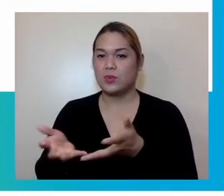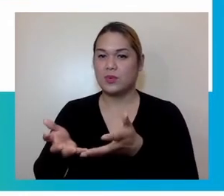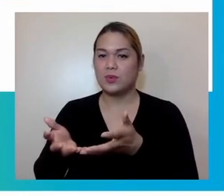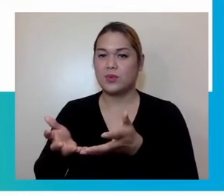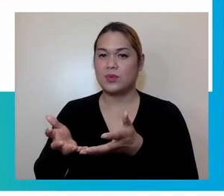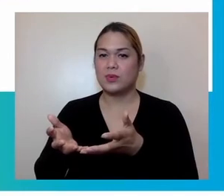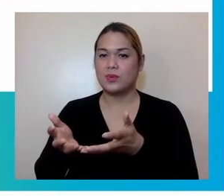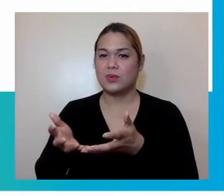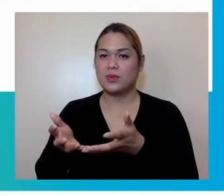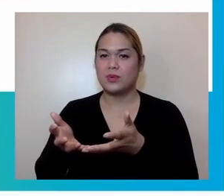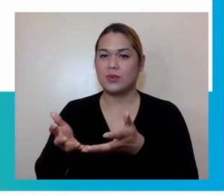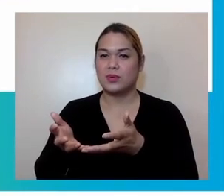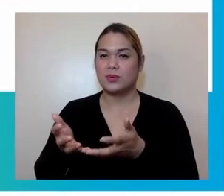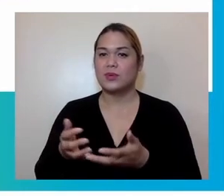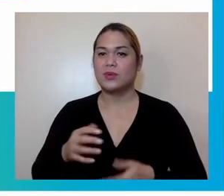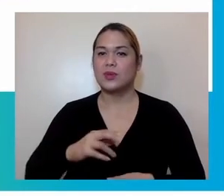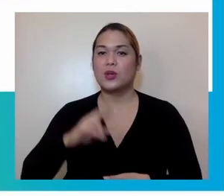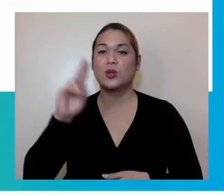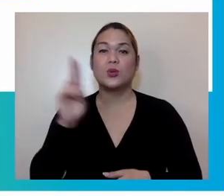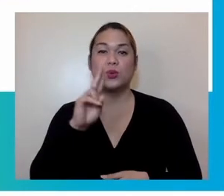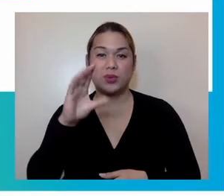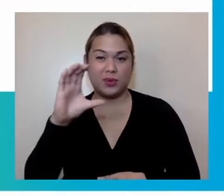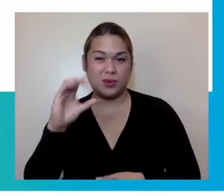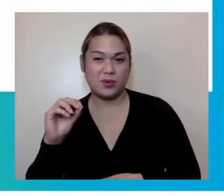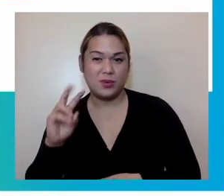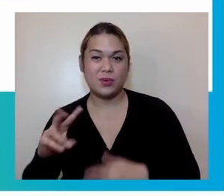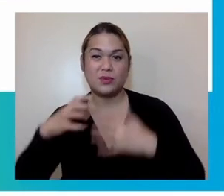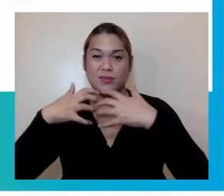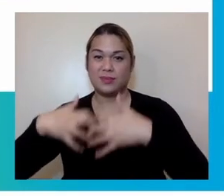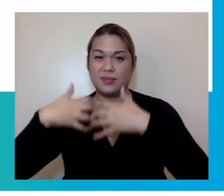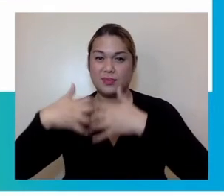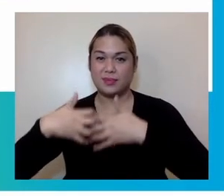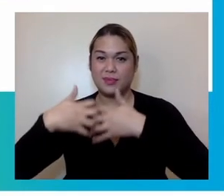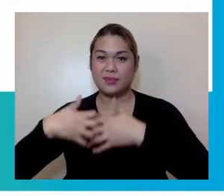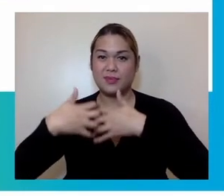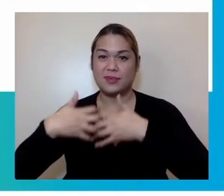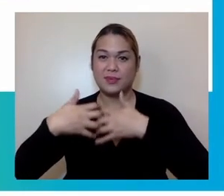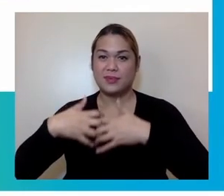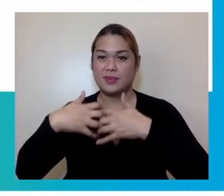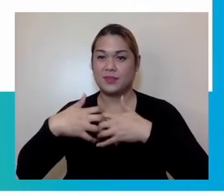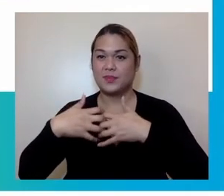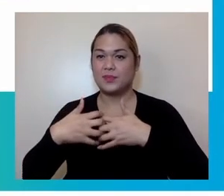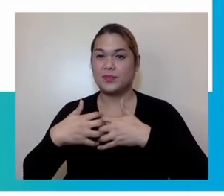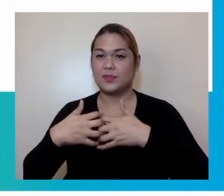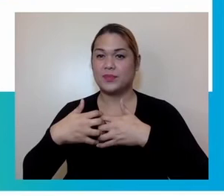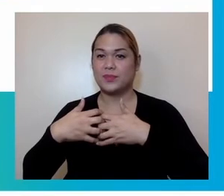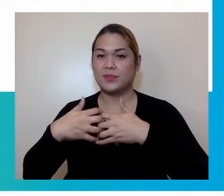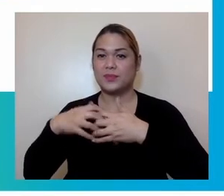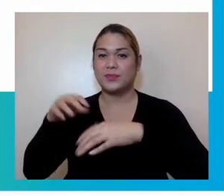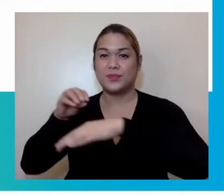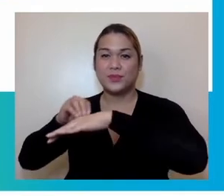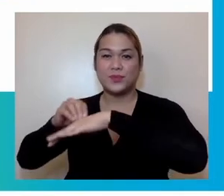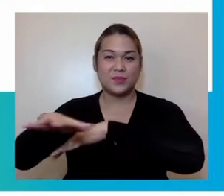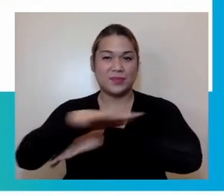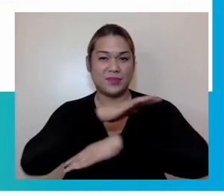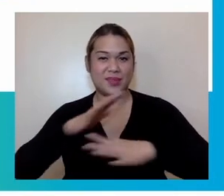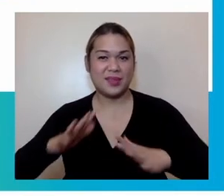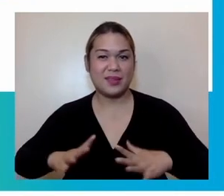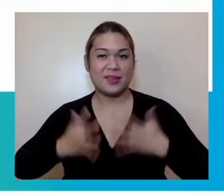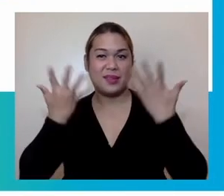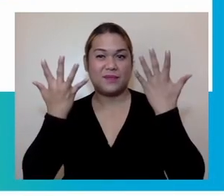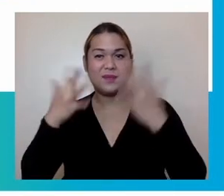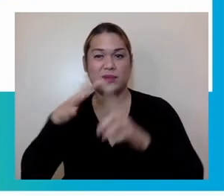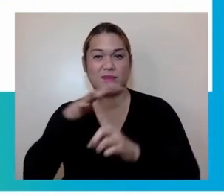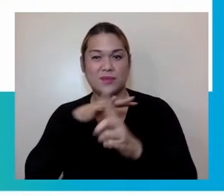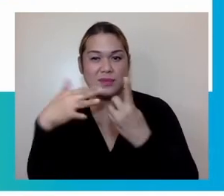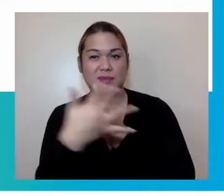development affected the people's lives and the environment. Land and resource grabbing is on the